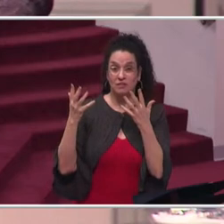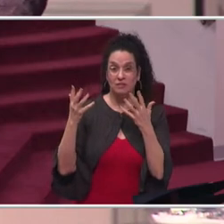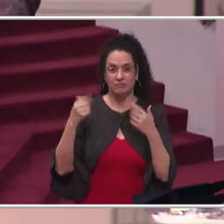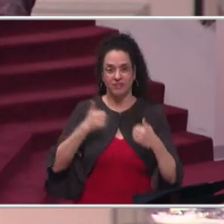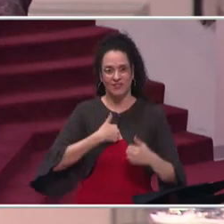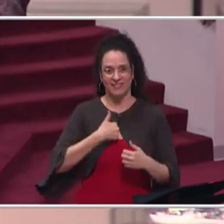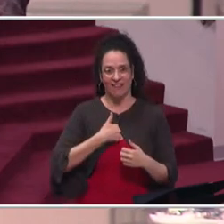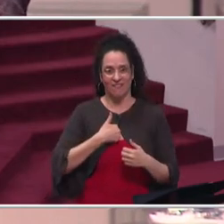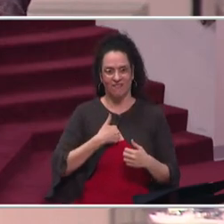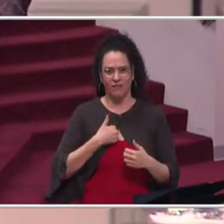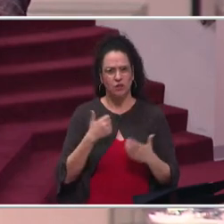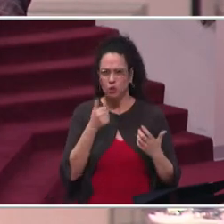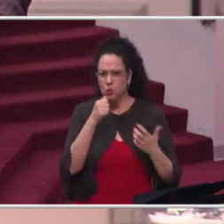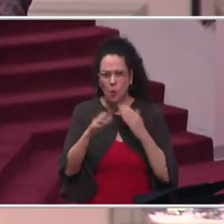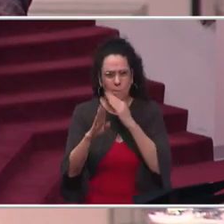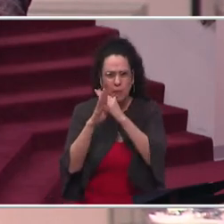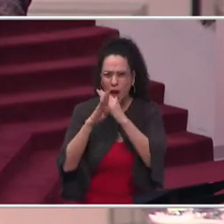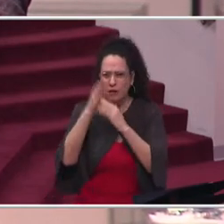ourselves.